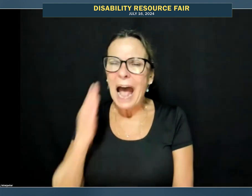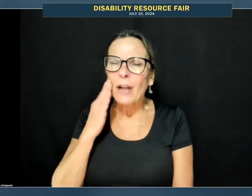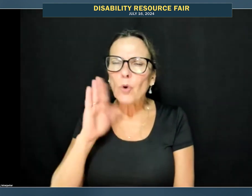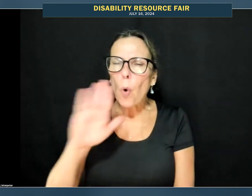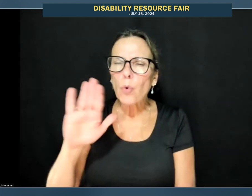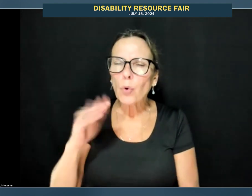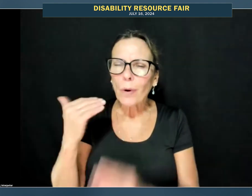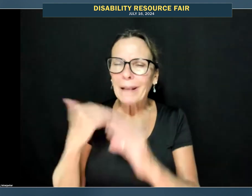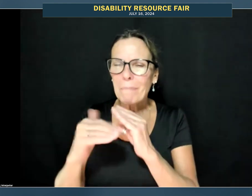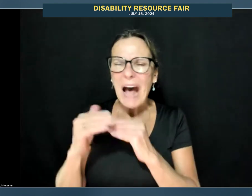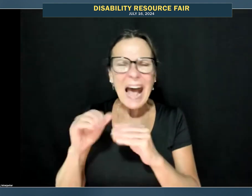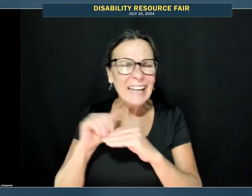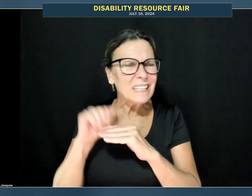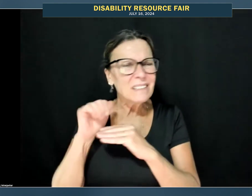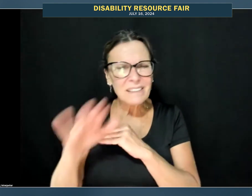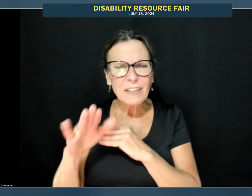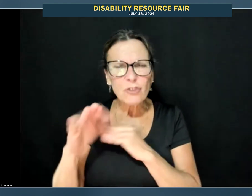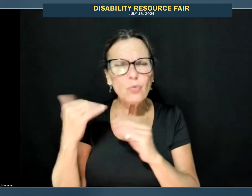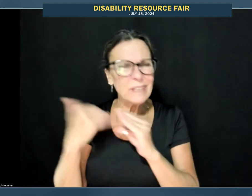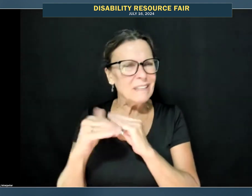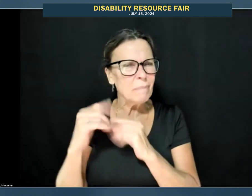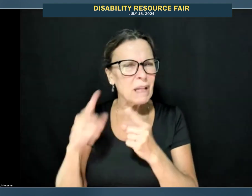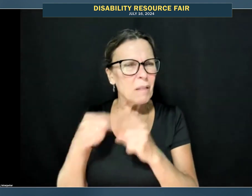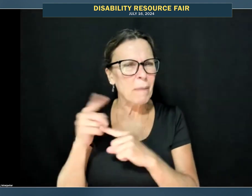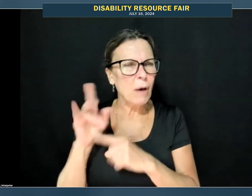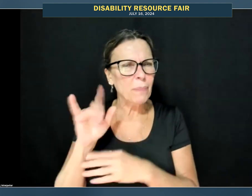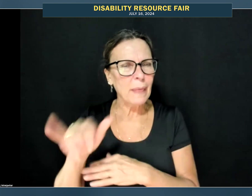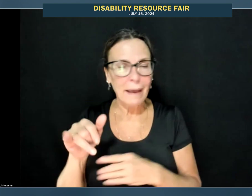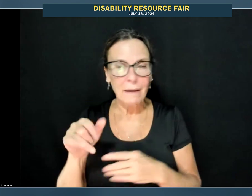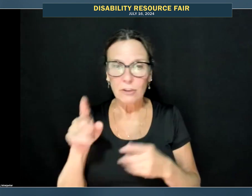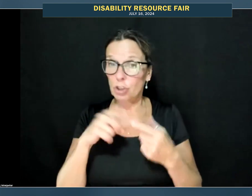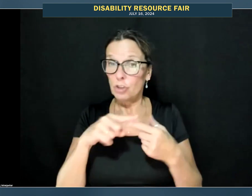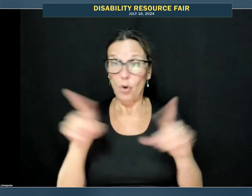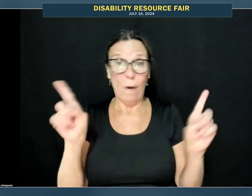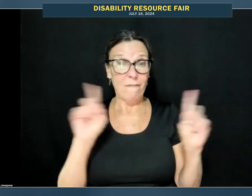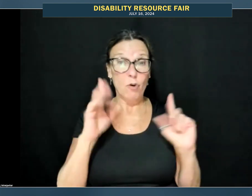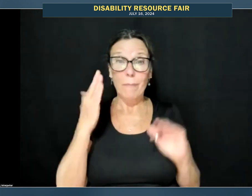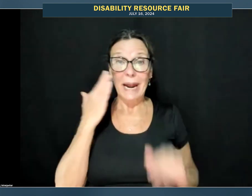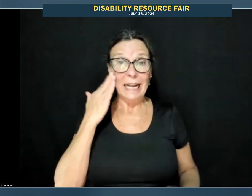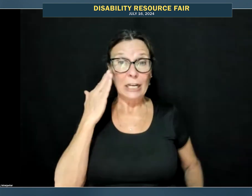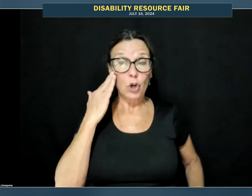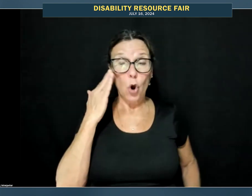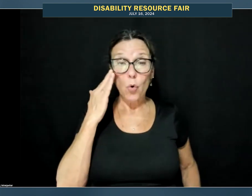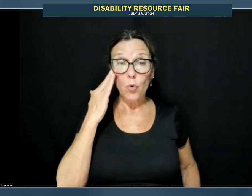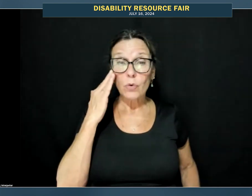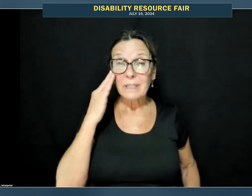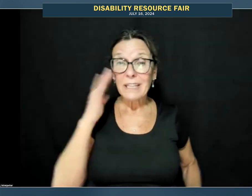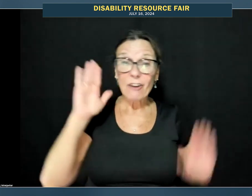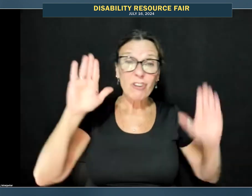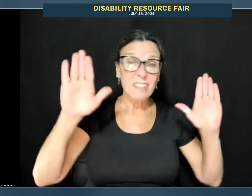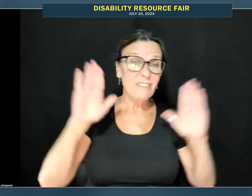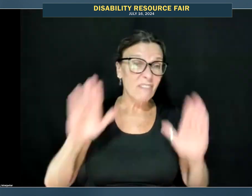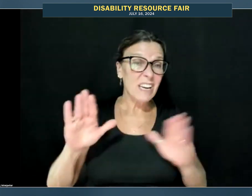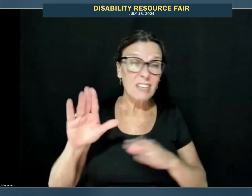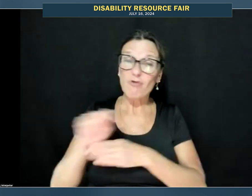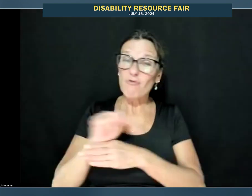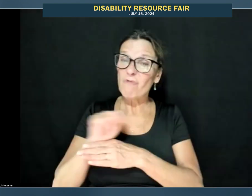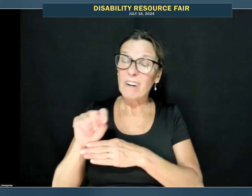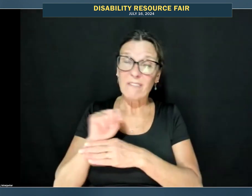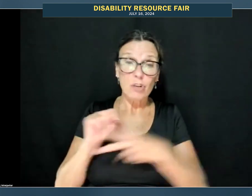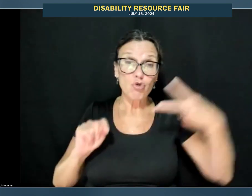you information about that if you don't know about it. But just so everyone knows, there is a fantastic training, two levels of